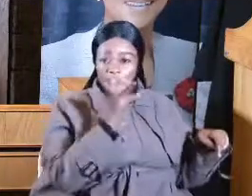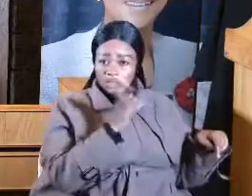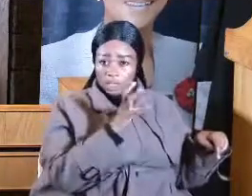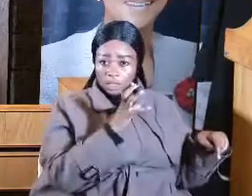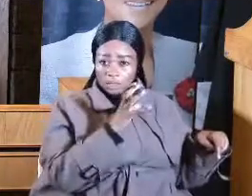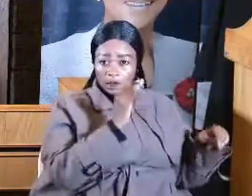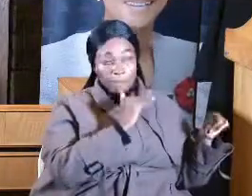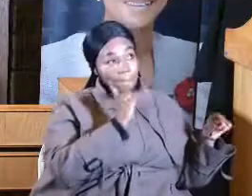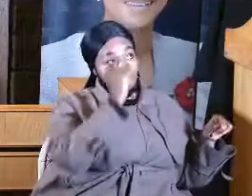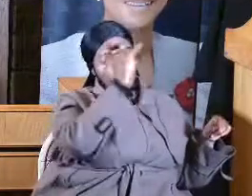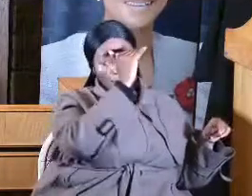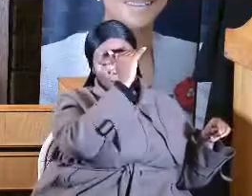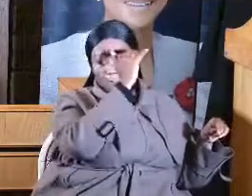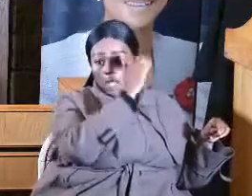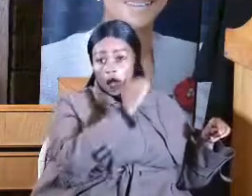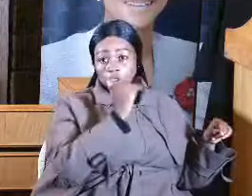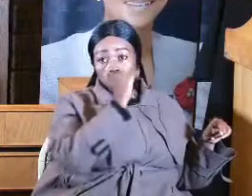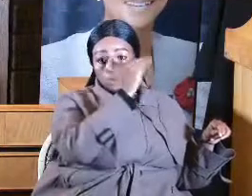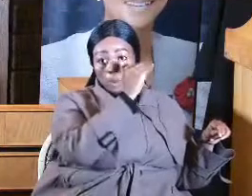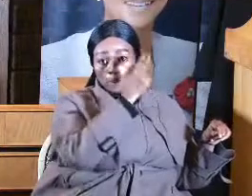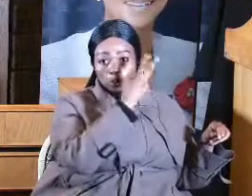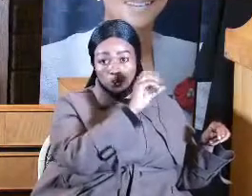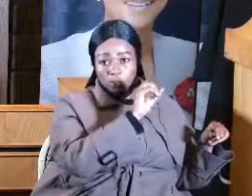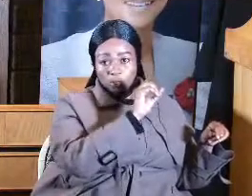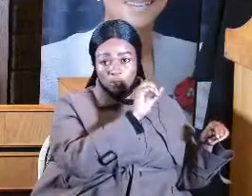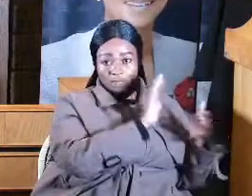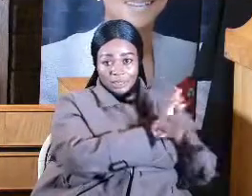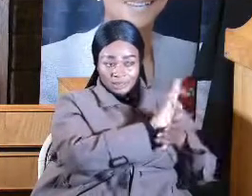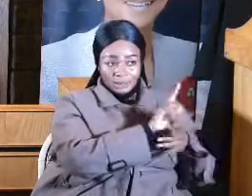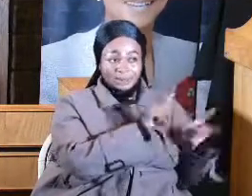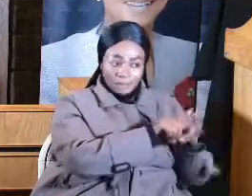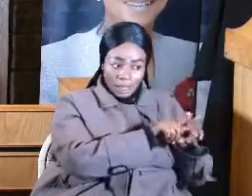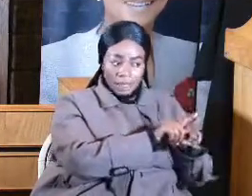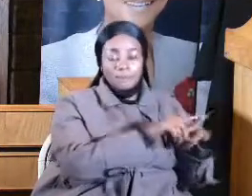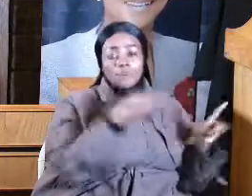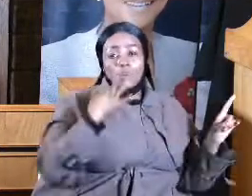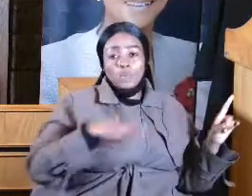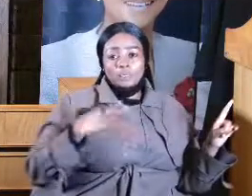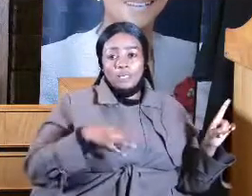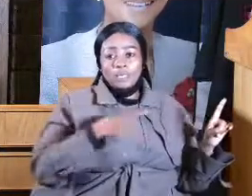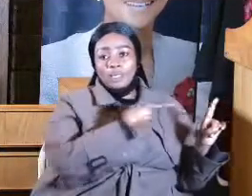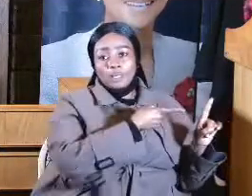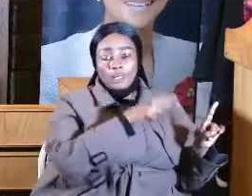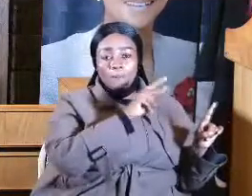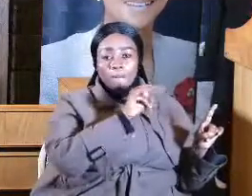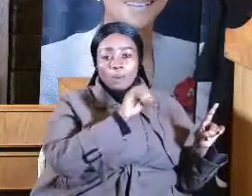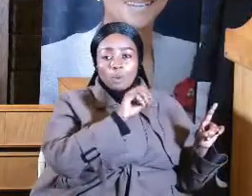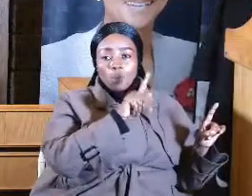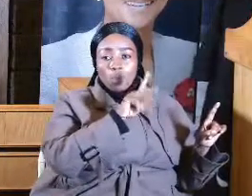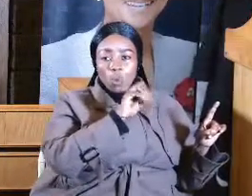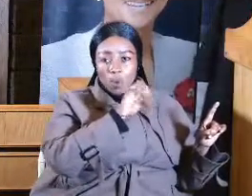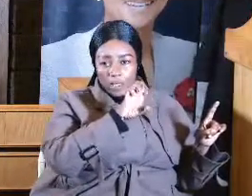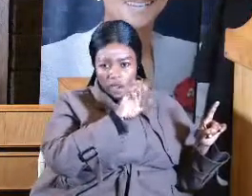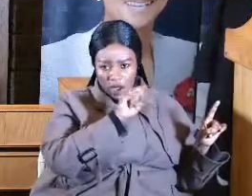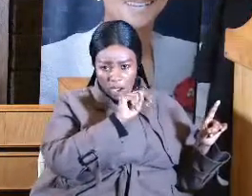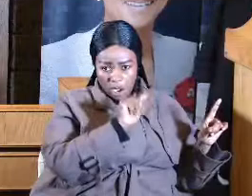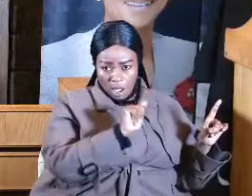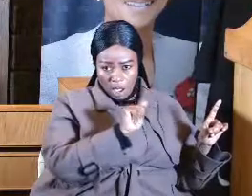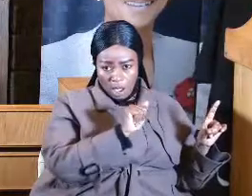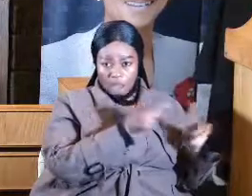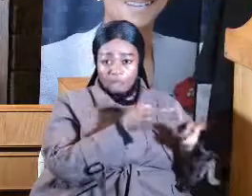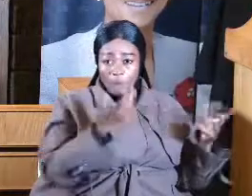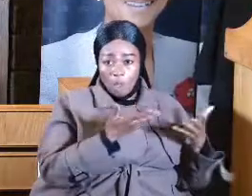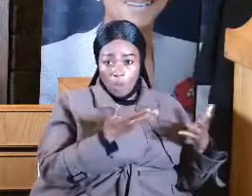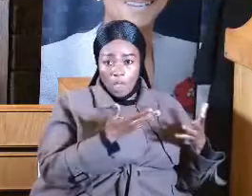top matric in the Free State 2019 was a girl, Mulelekeng Mokwena, who came from